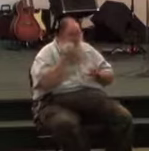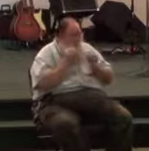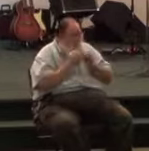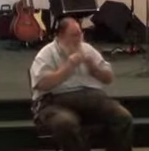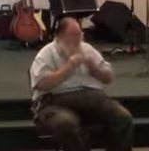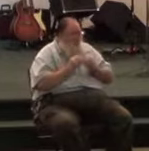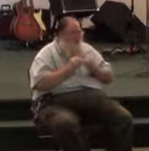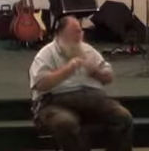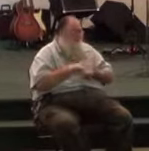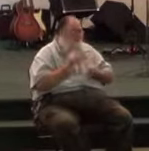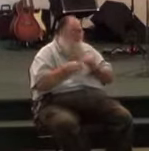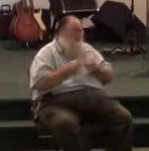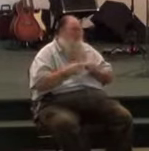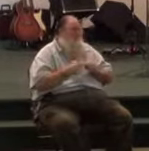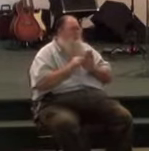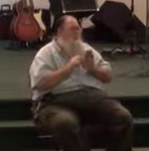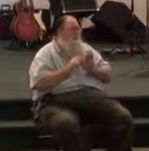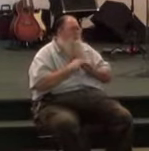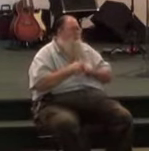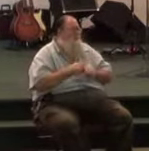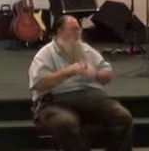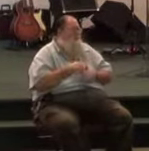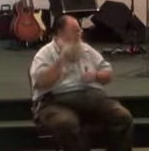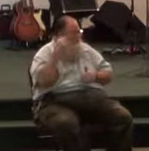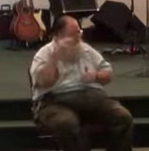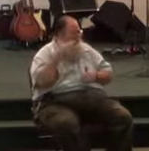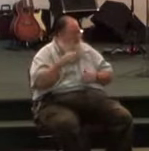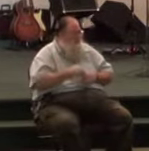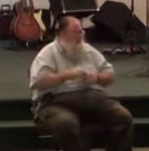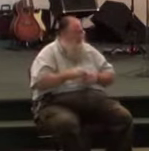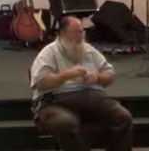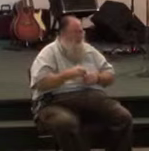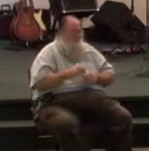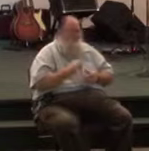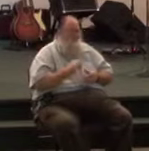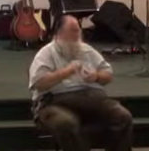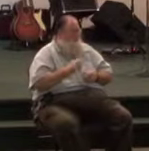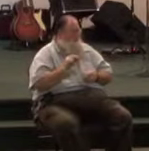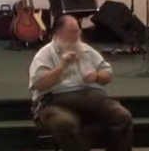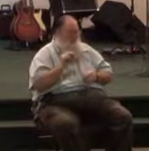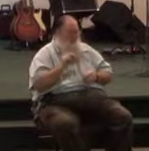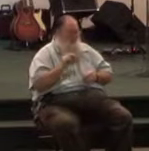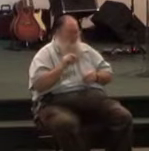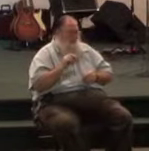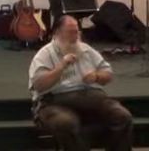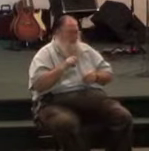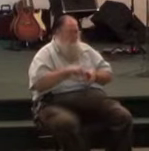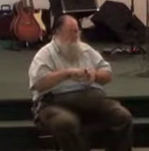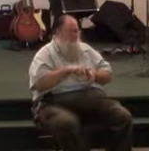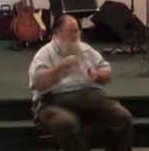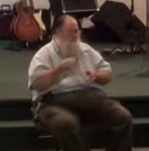about scripture and theology. No, he knocked him down, blinded him, and when he came